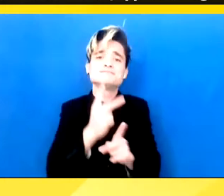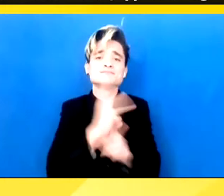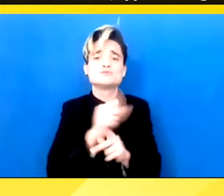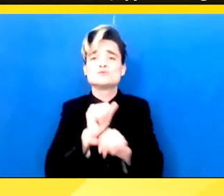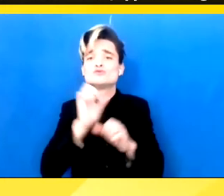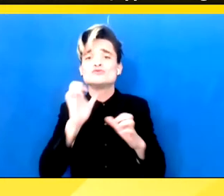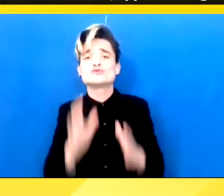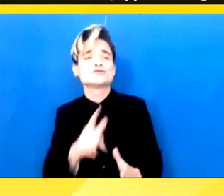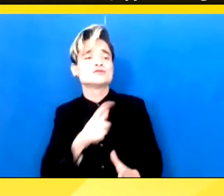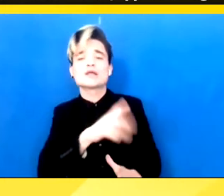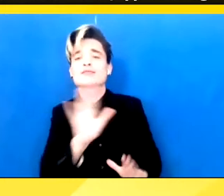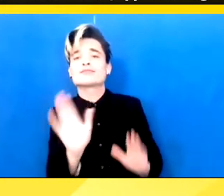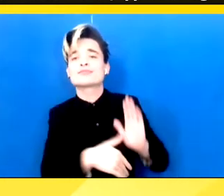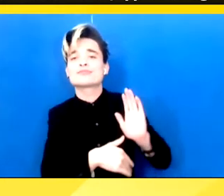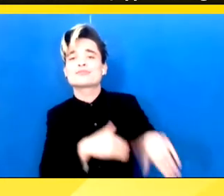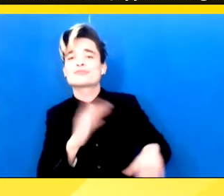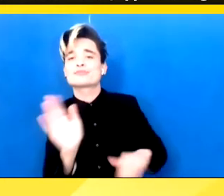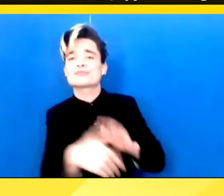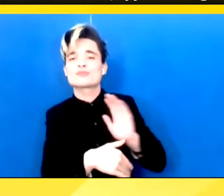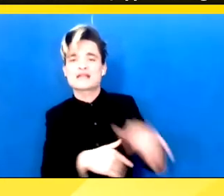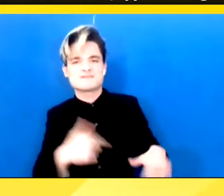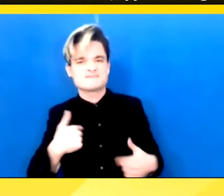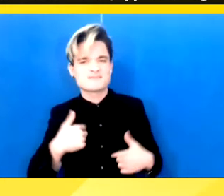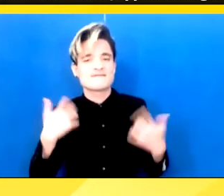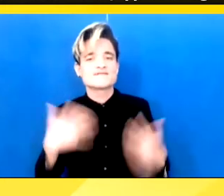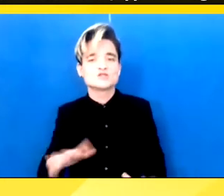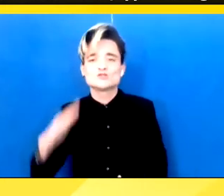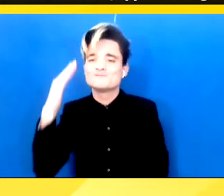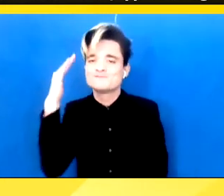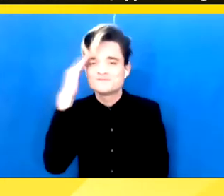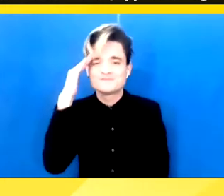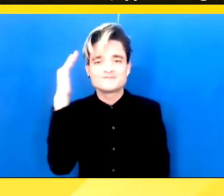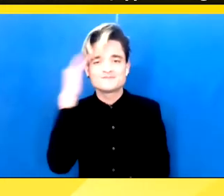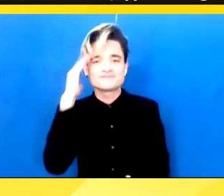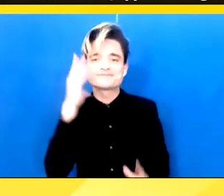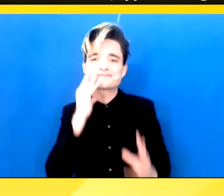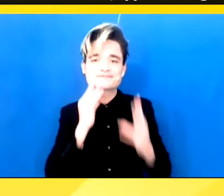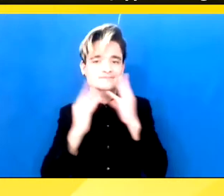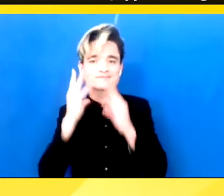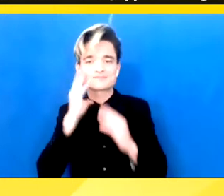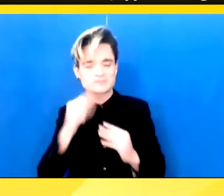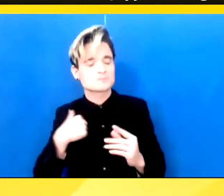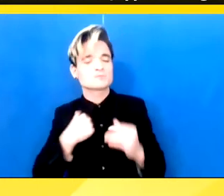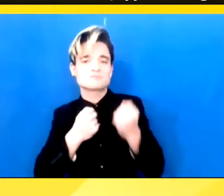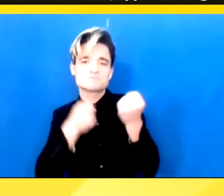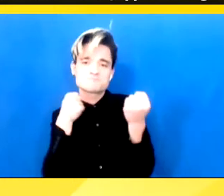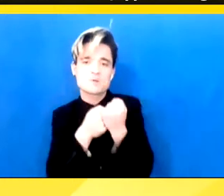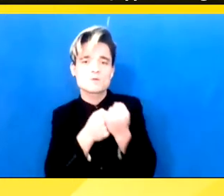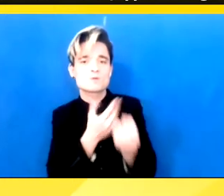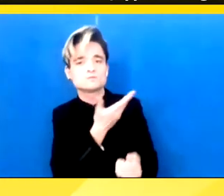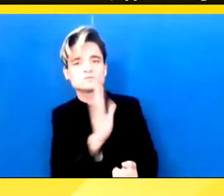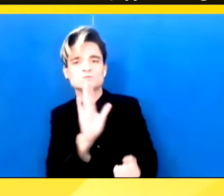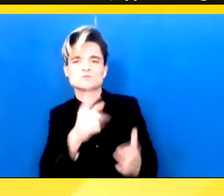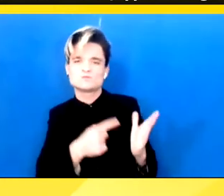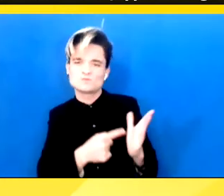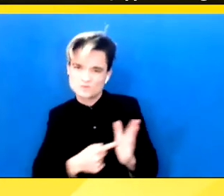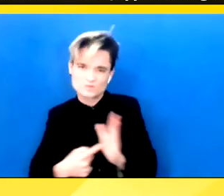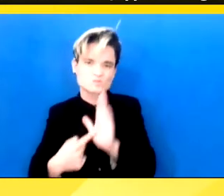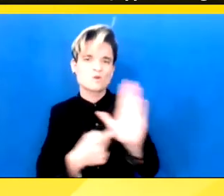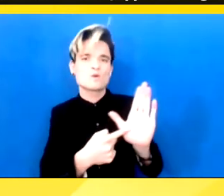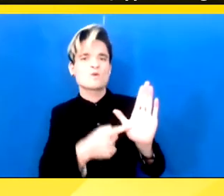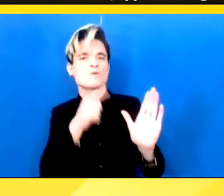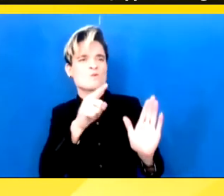us, millions of us are with you. You've exposed what's wrong with Amazon raking in obscene